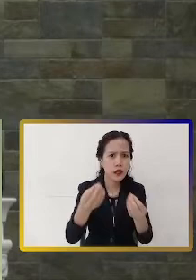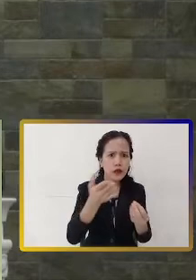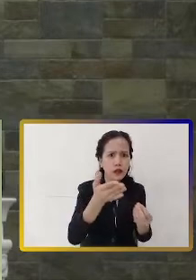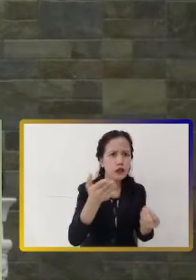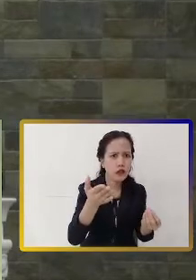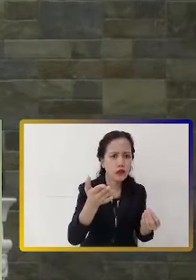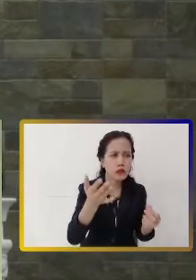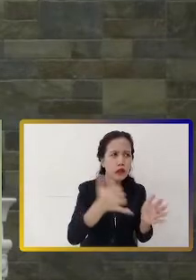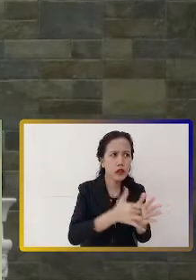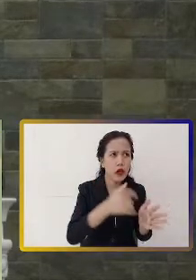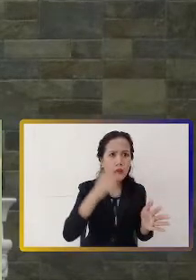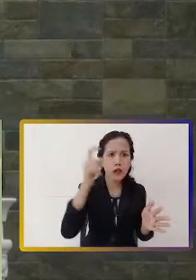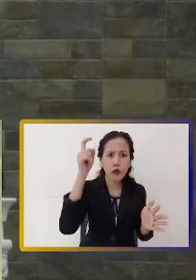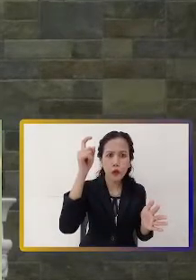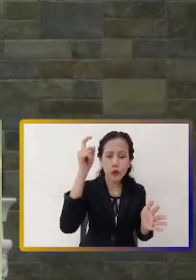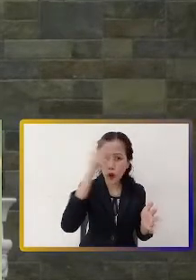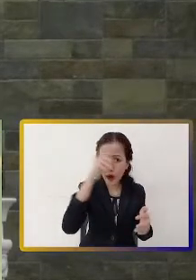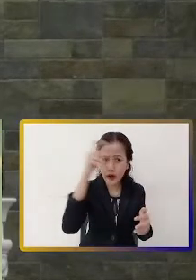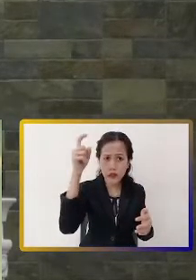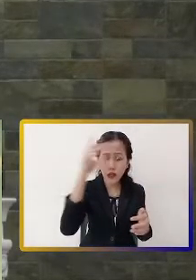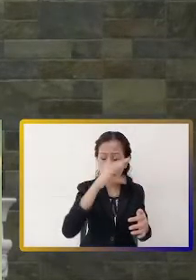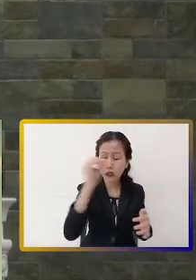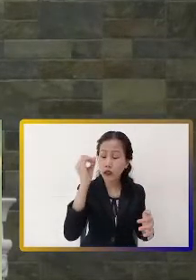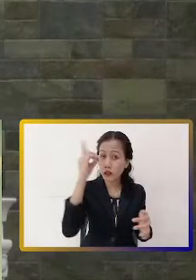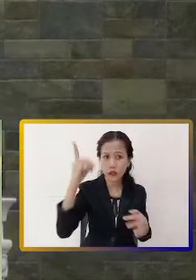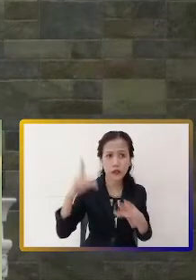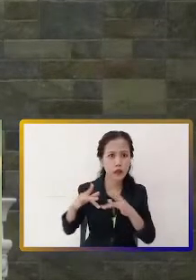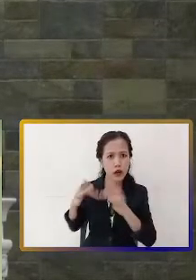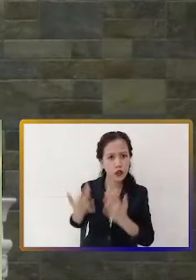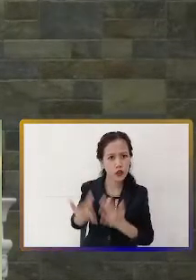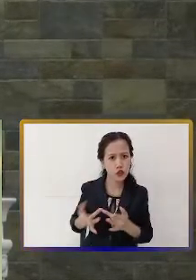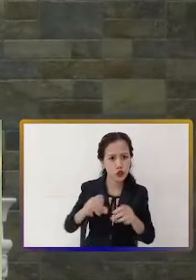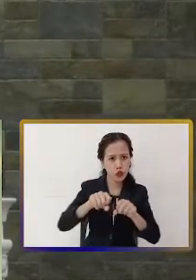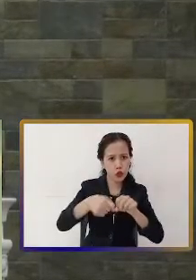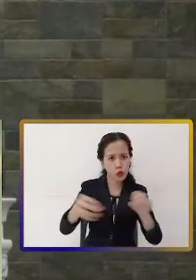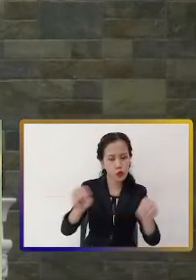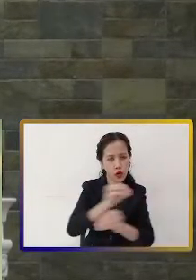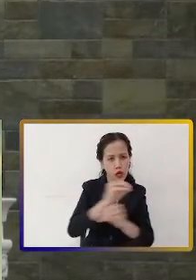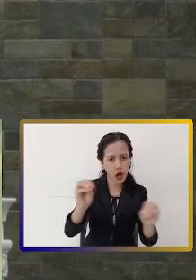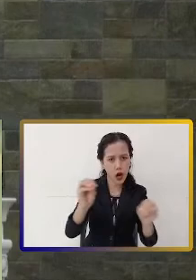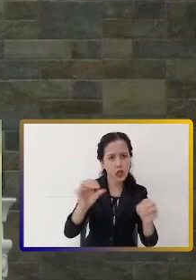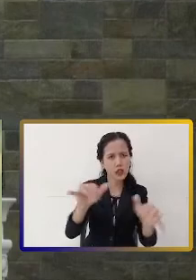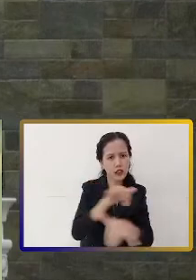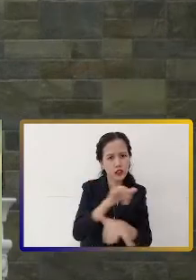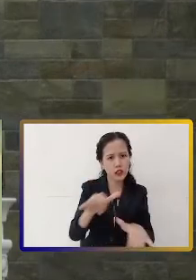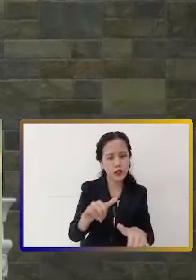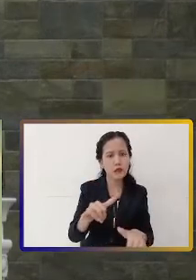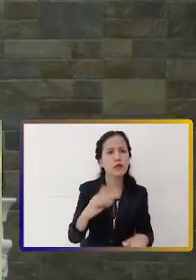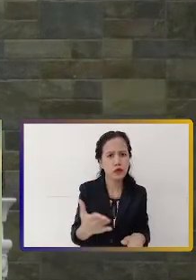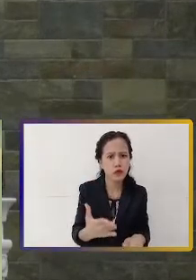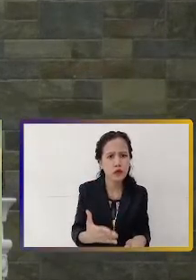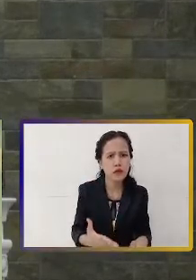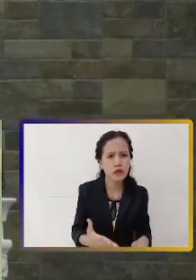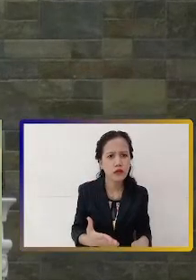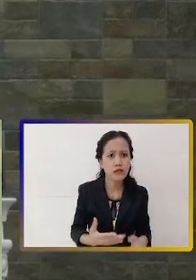heart, so that there was none like thee before thee.